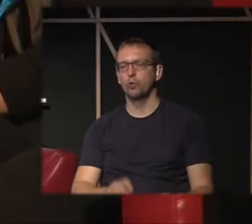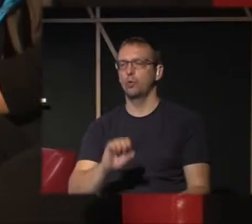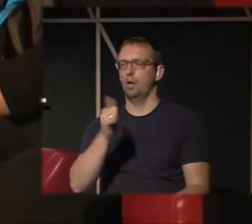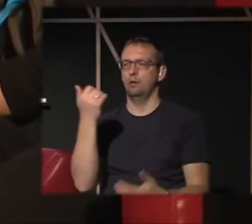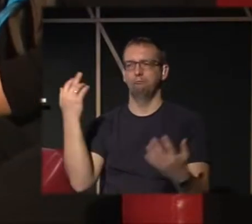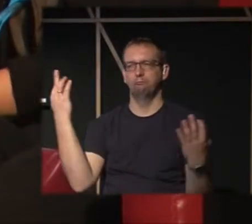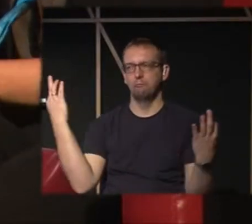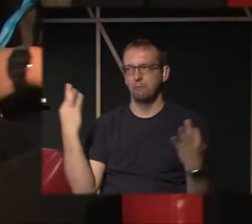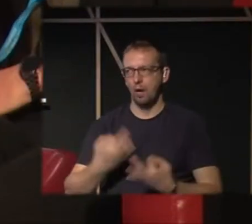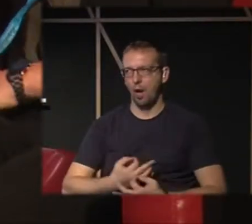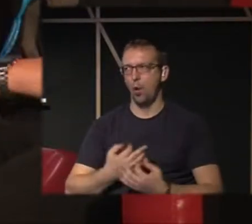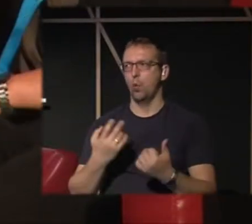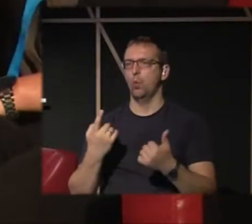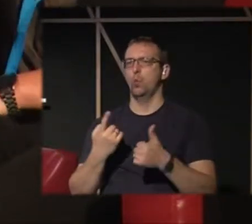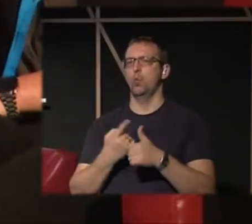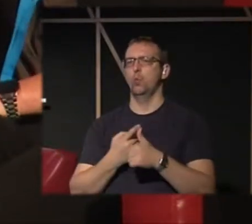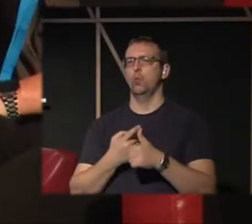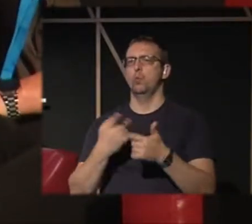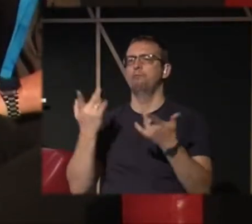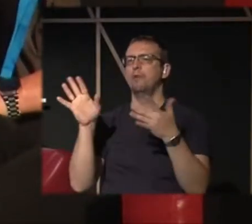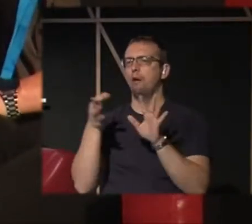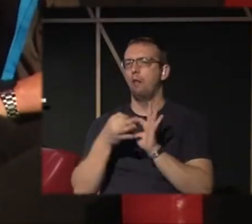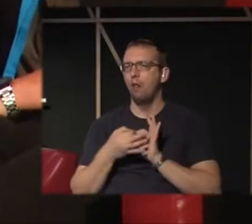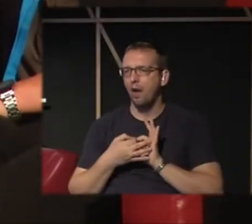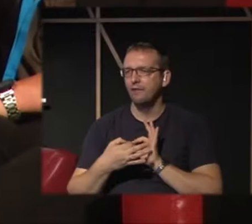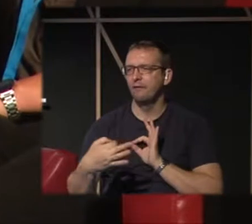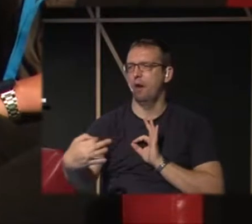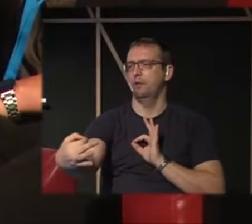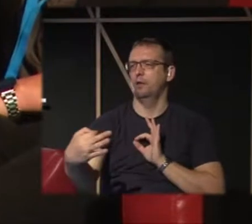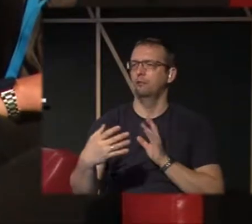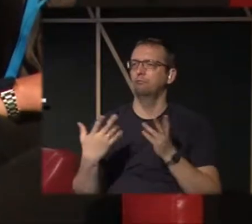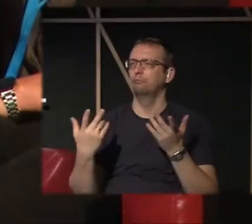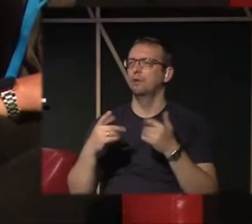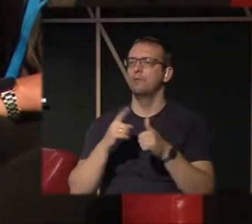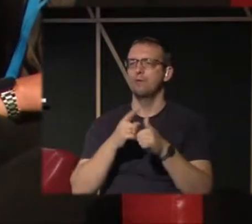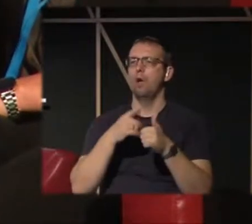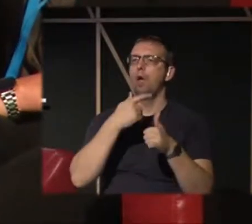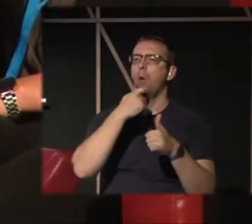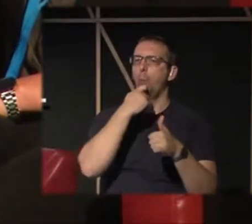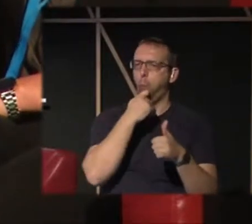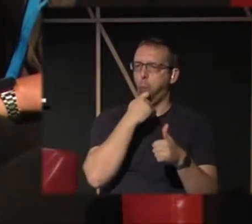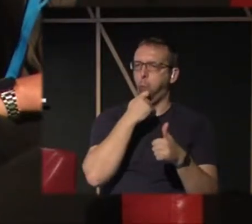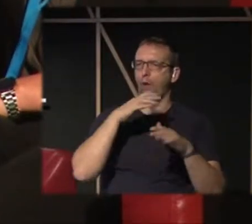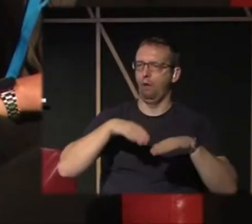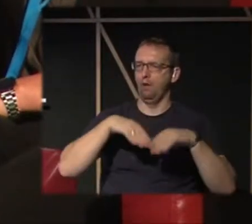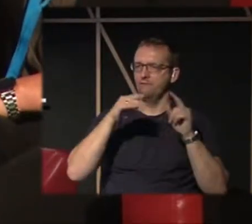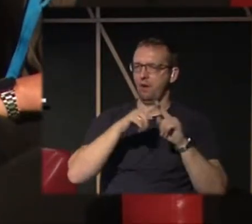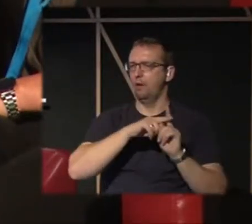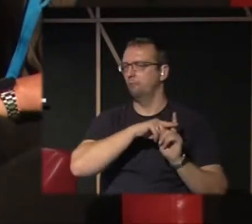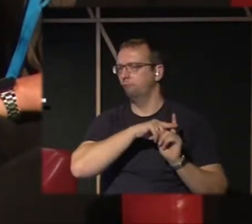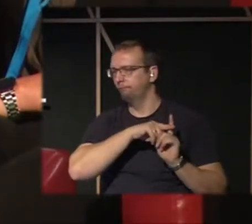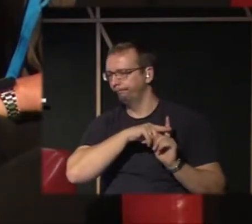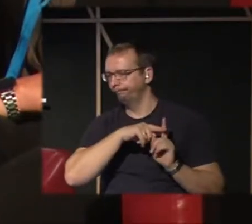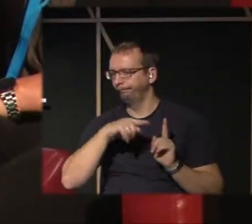you're considering new kits, make sure that your home and away kits are not a colourblind kit clash. So for example, not a